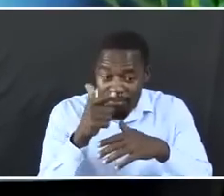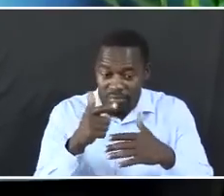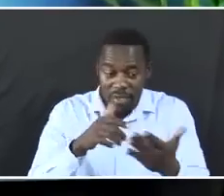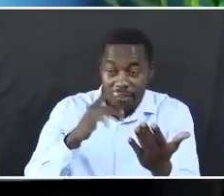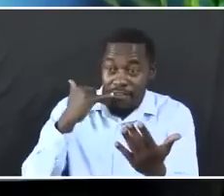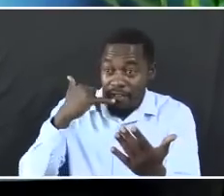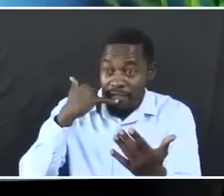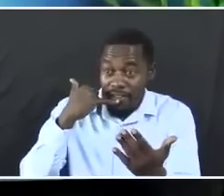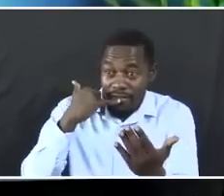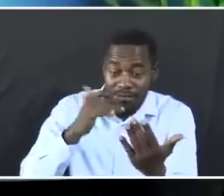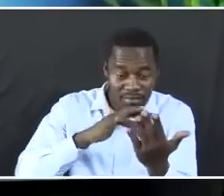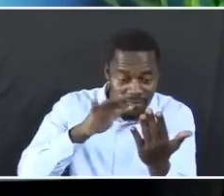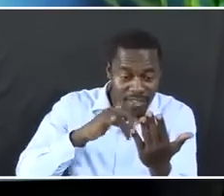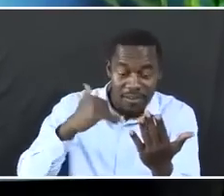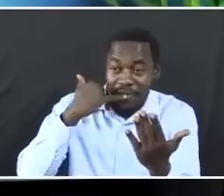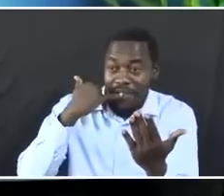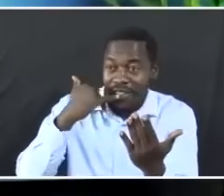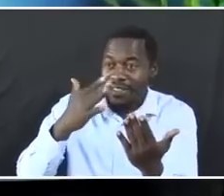masturbation,